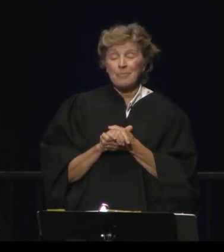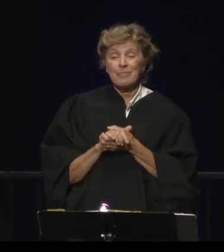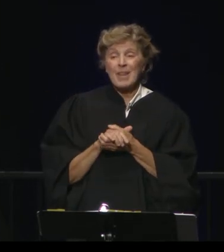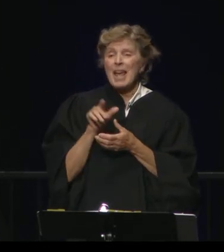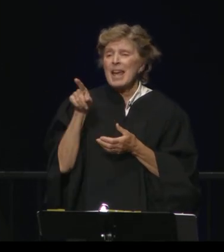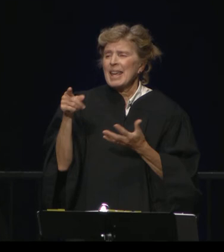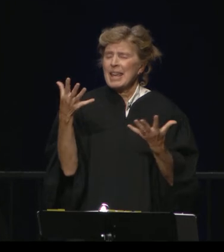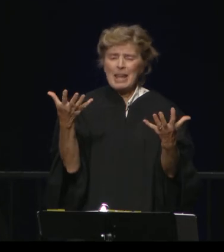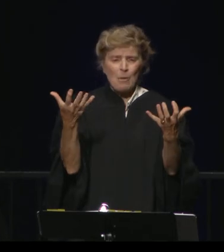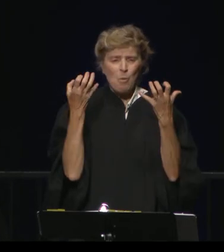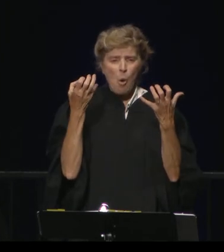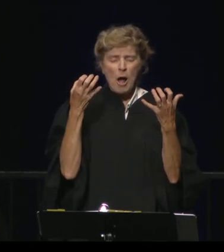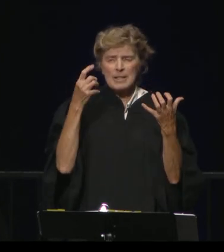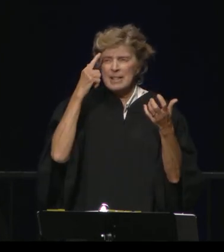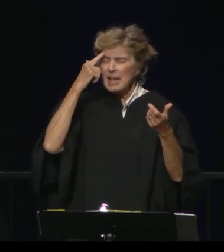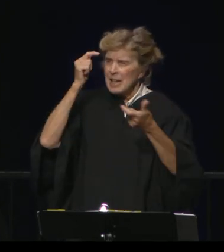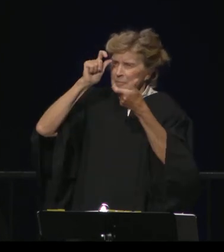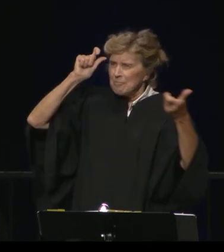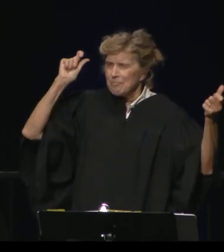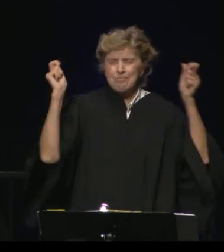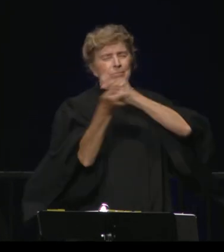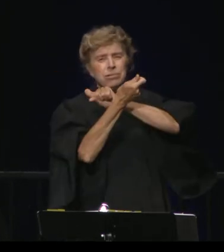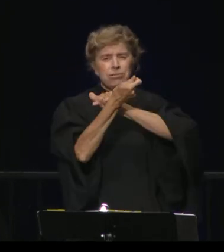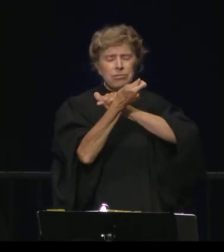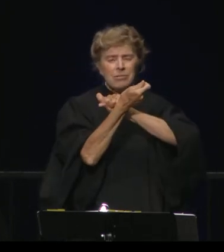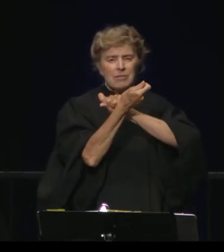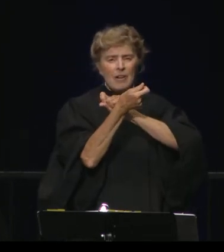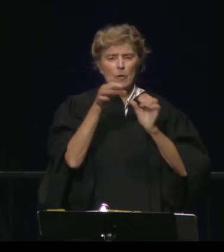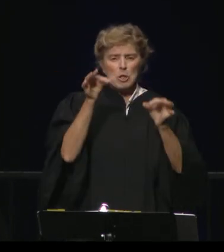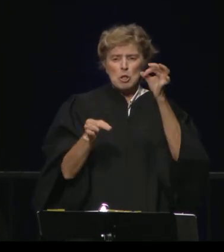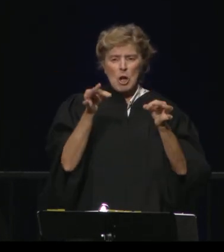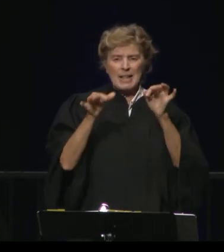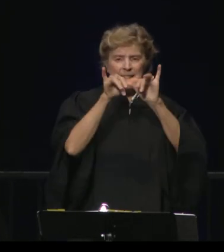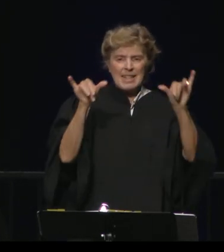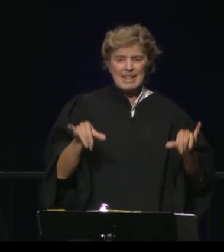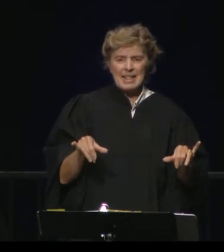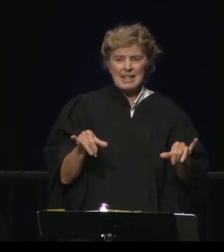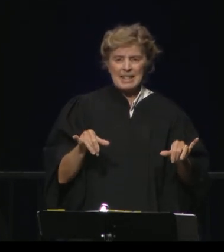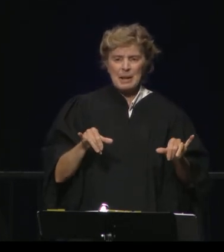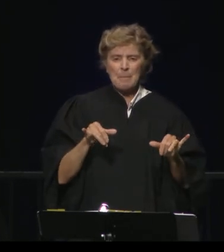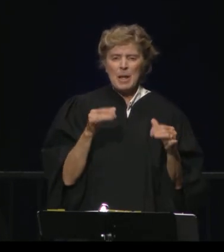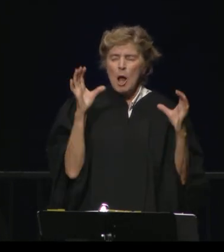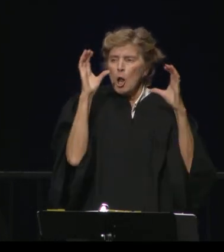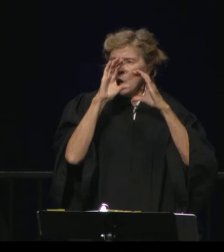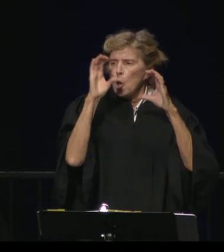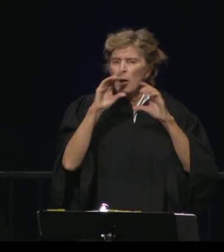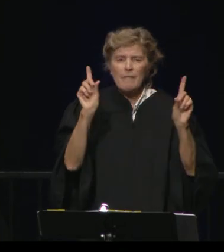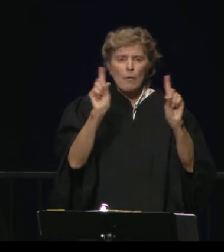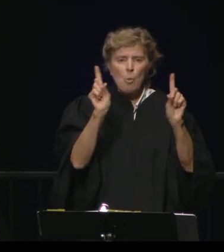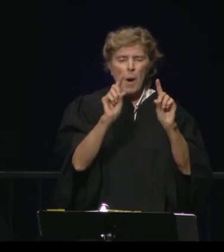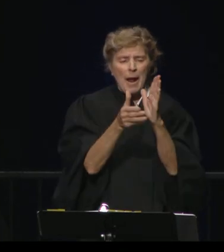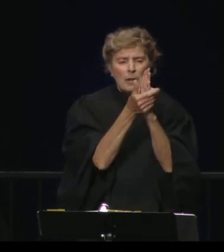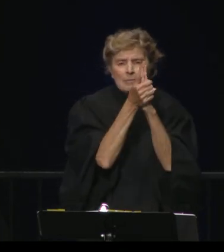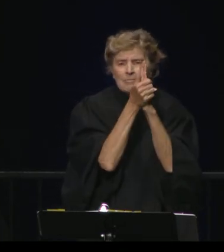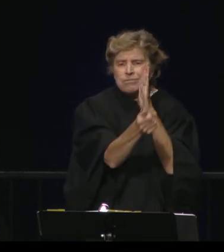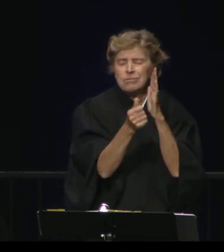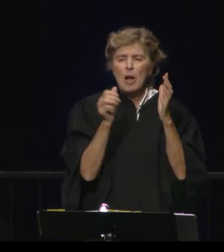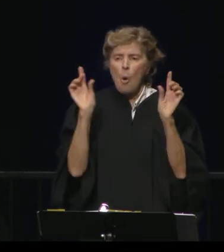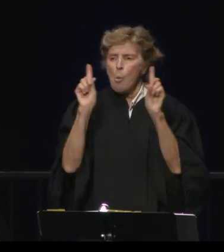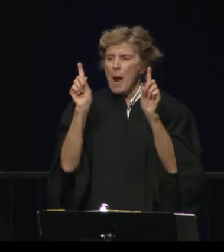for a radical rethink of the justice system to look for a fairer, more efficient, and cost-efficient